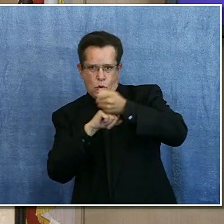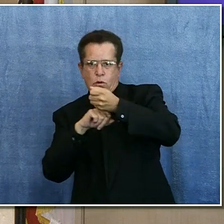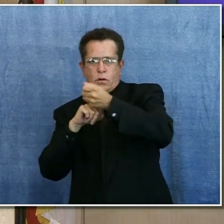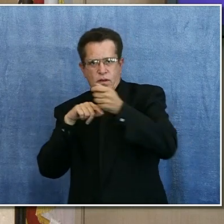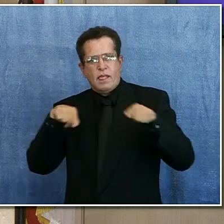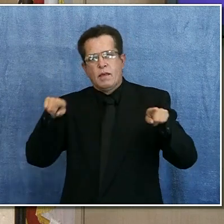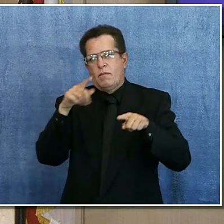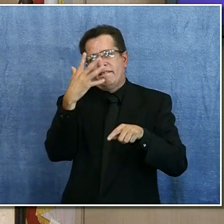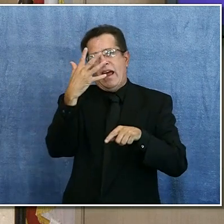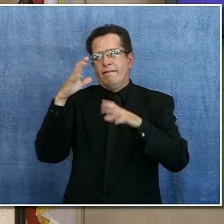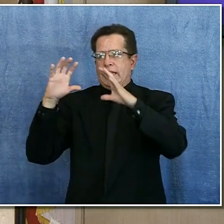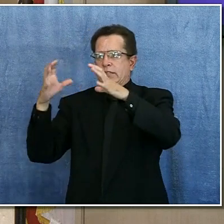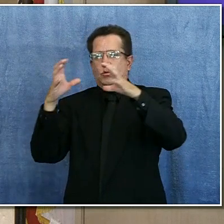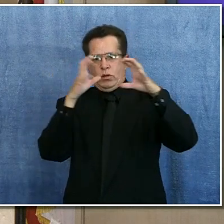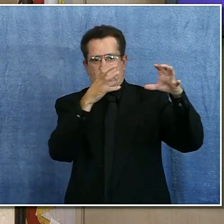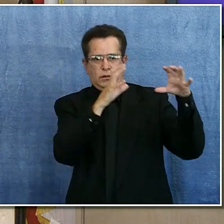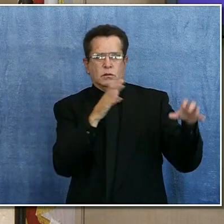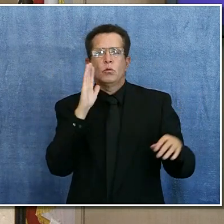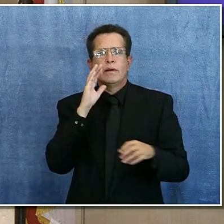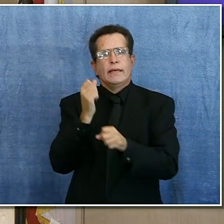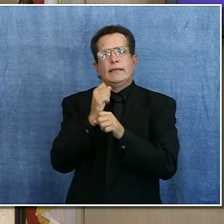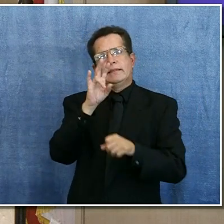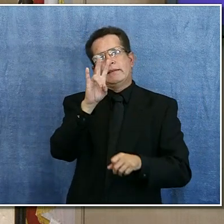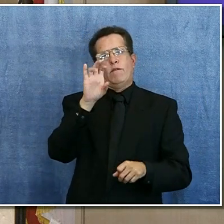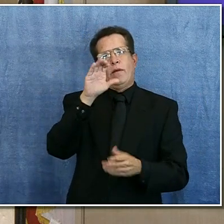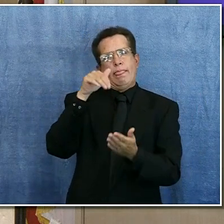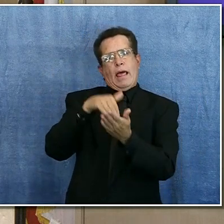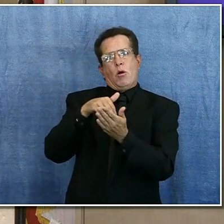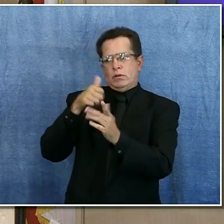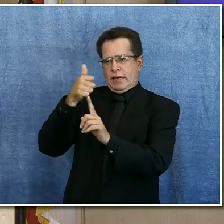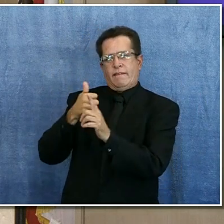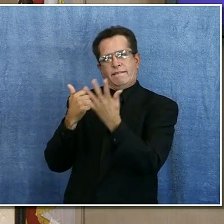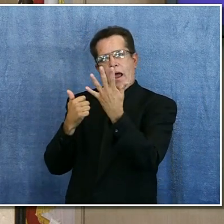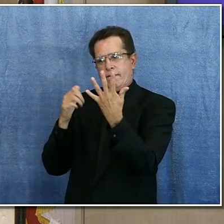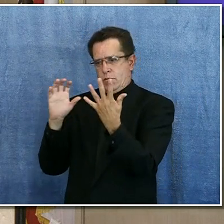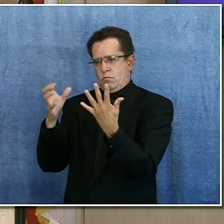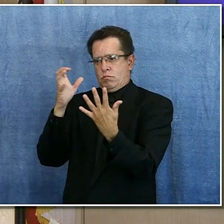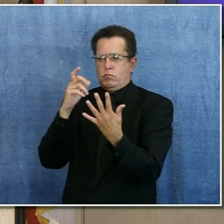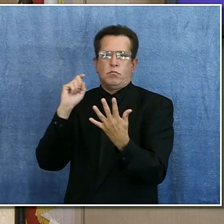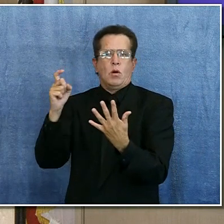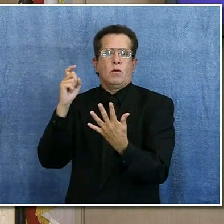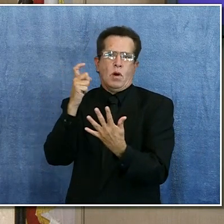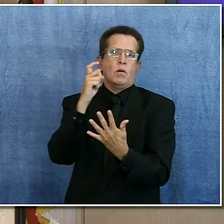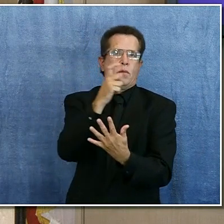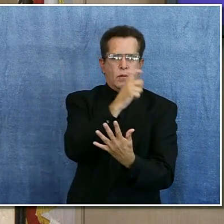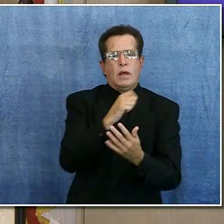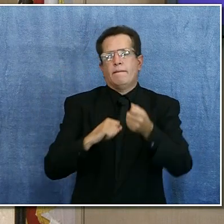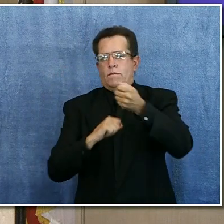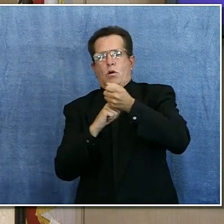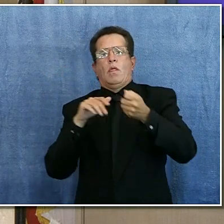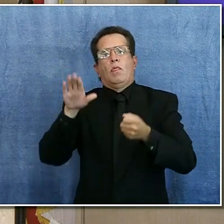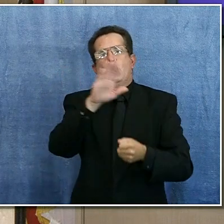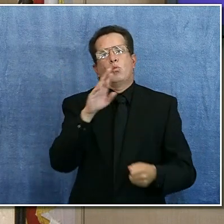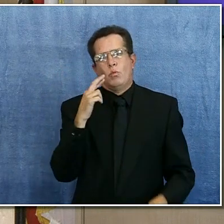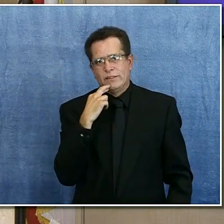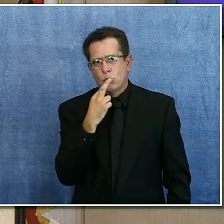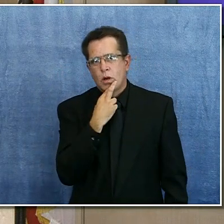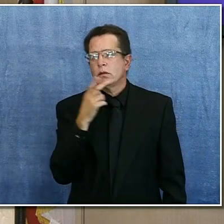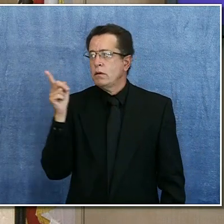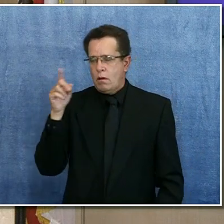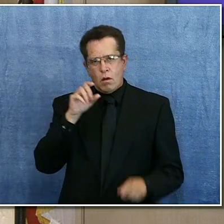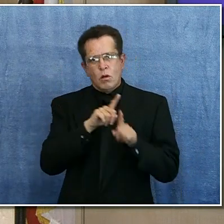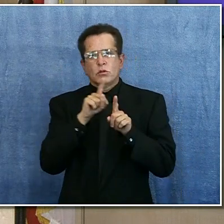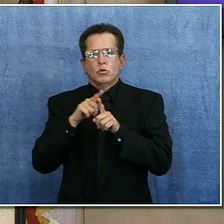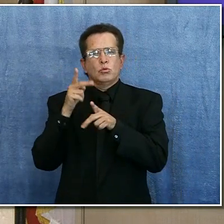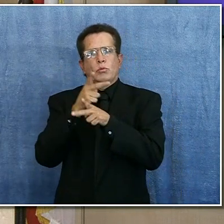supervisorial districts will be getting about $700,000 to focus on restaurant. Supervisor Cox talked about the enforcement actions we